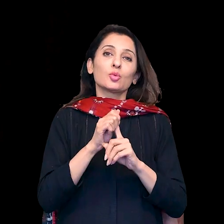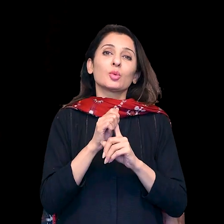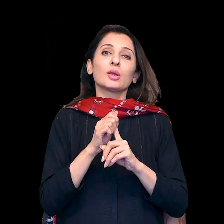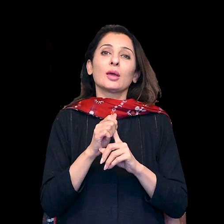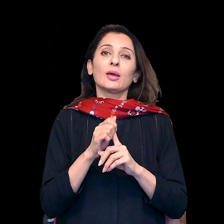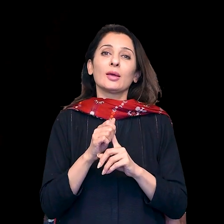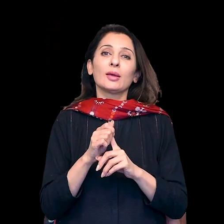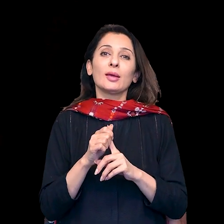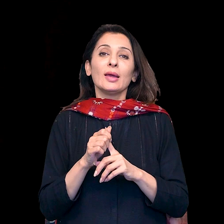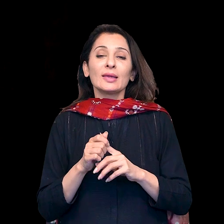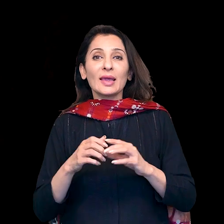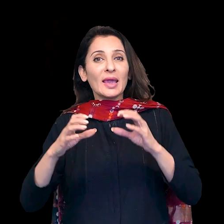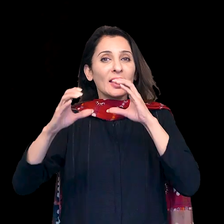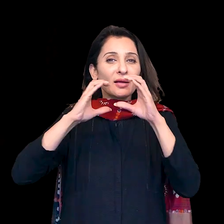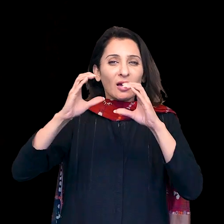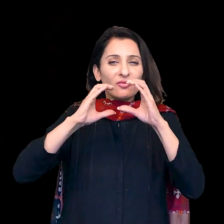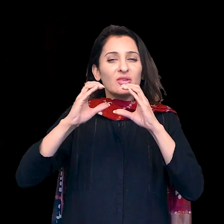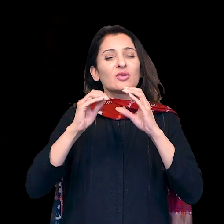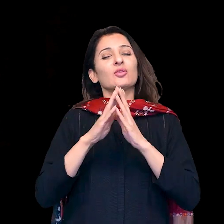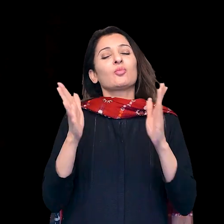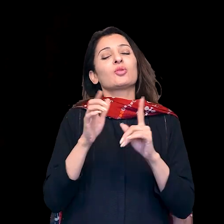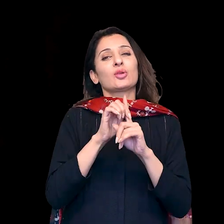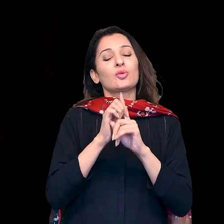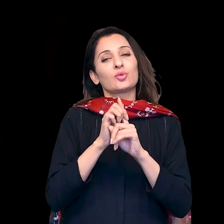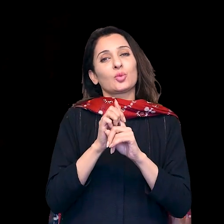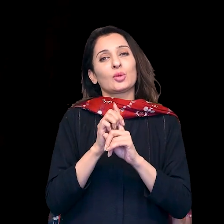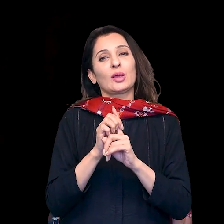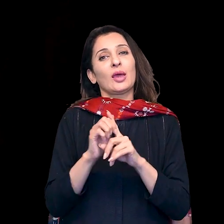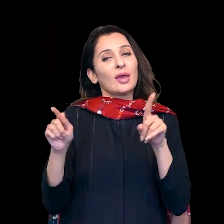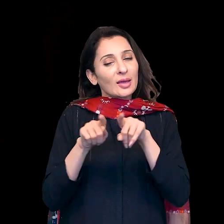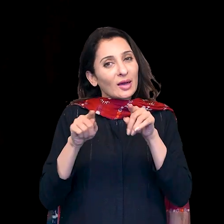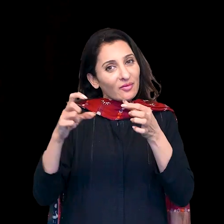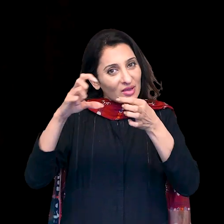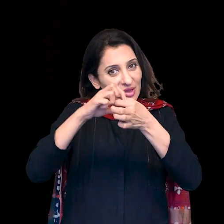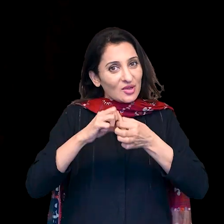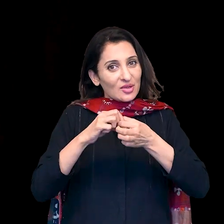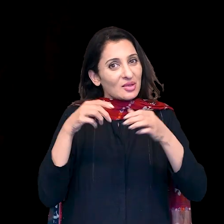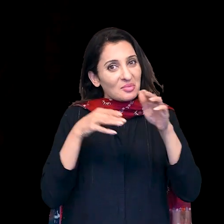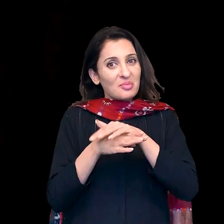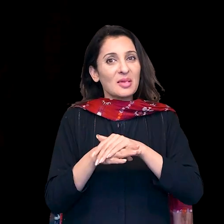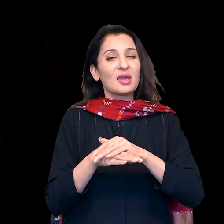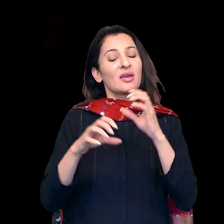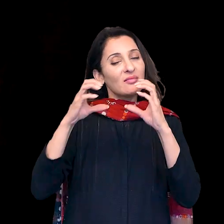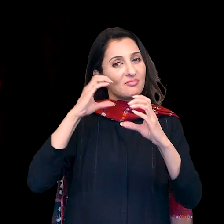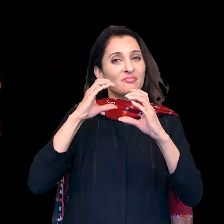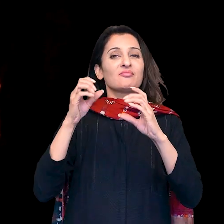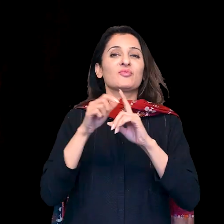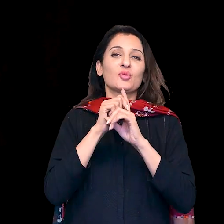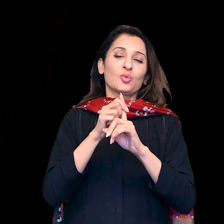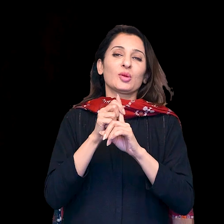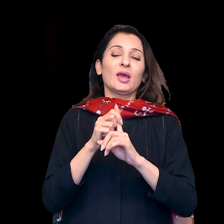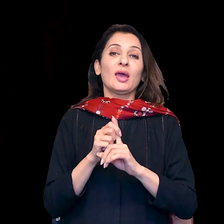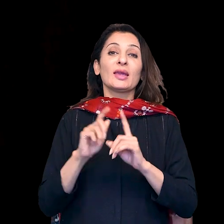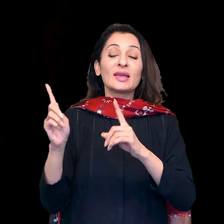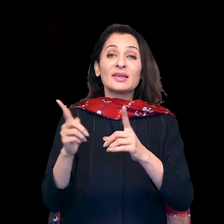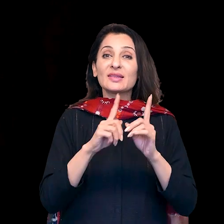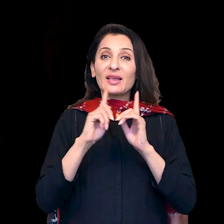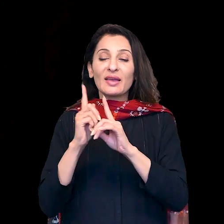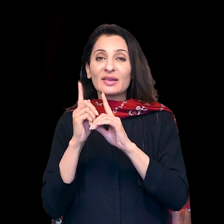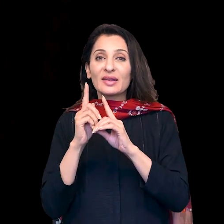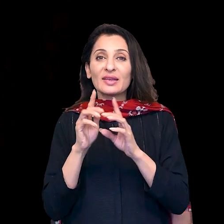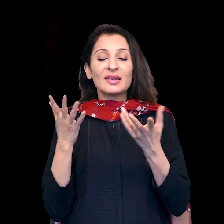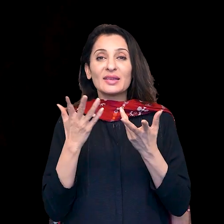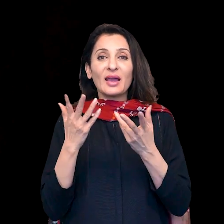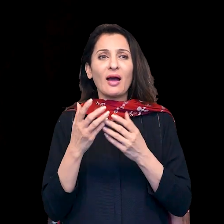in relationships is conversations, talking about things that haven't been talked about before with your own partner,